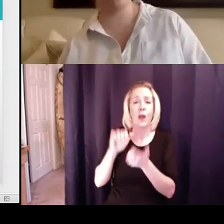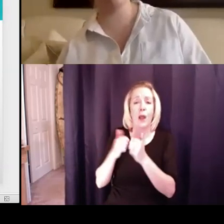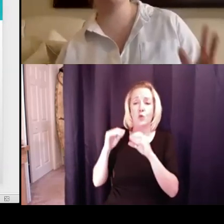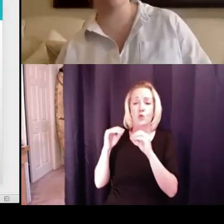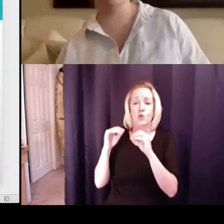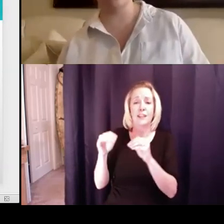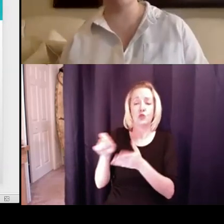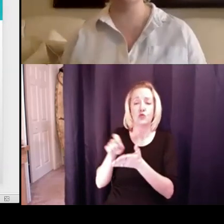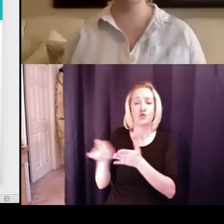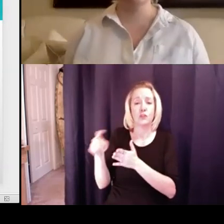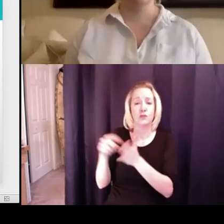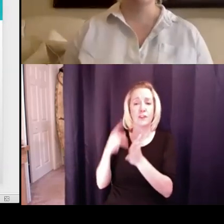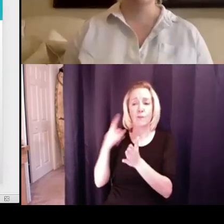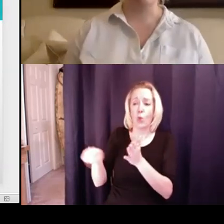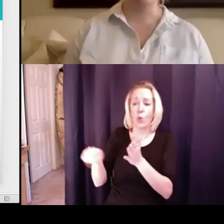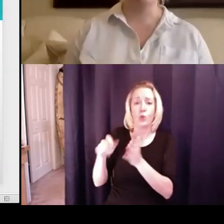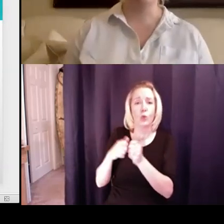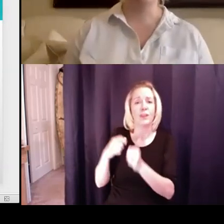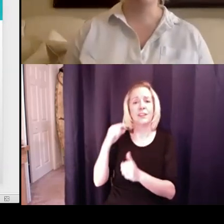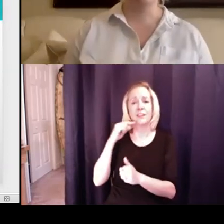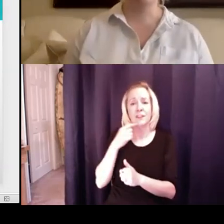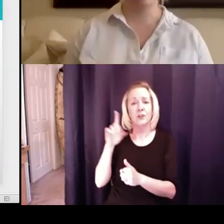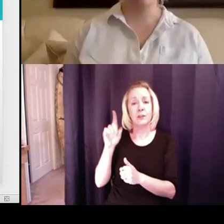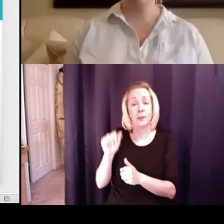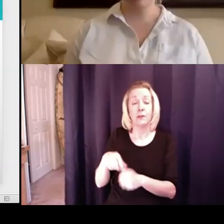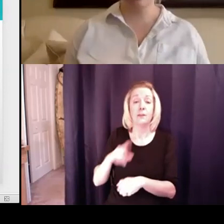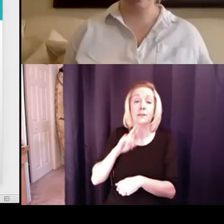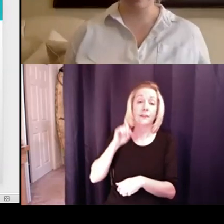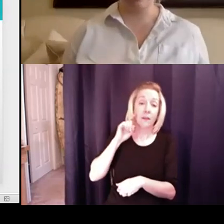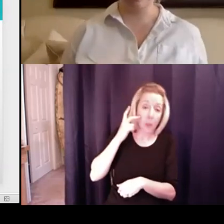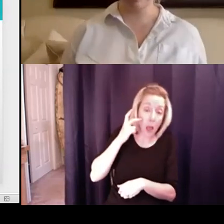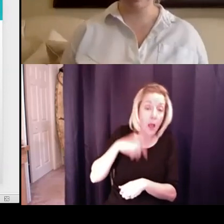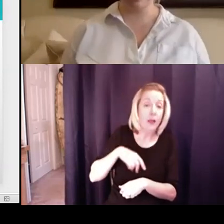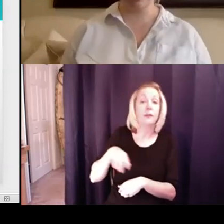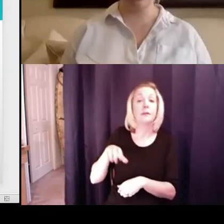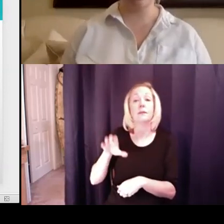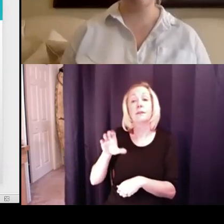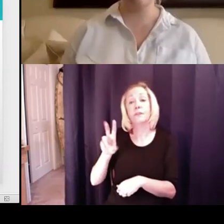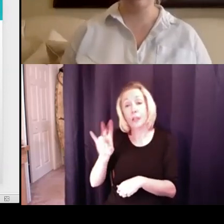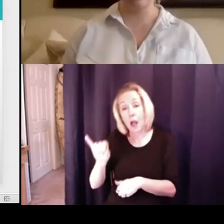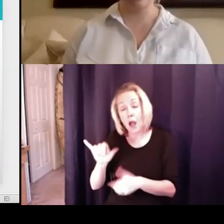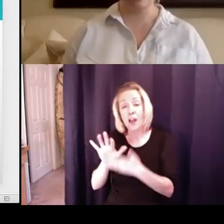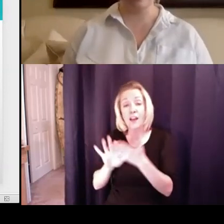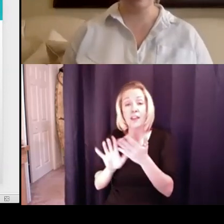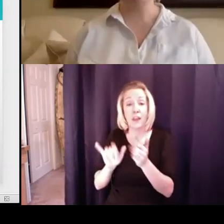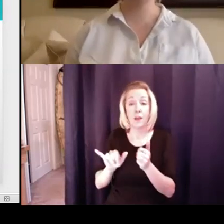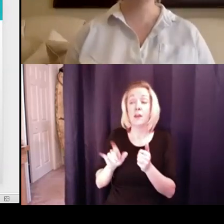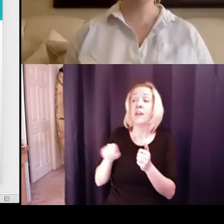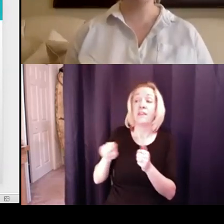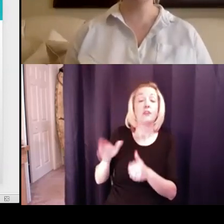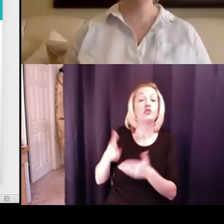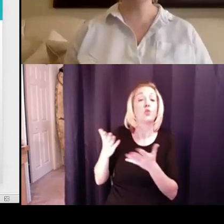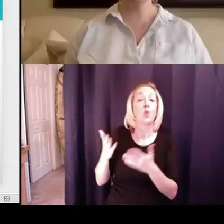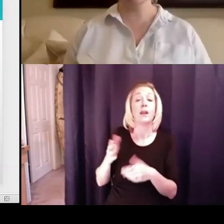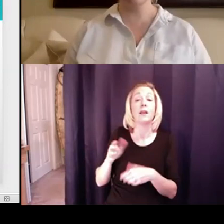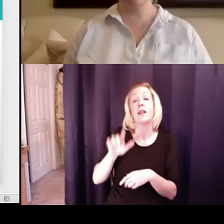being deaf blindness. And for alphabet instruction, one of the things they suggest is letter of the day.